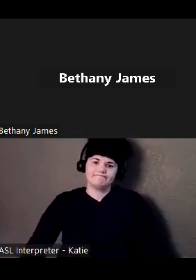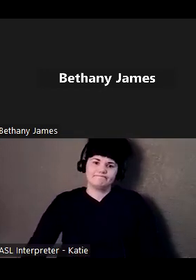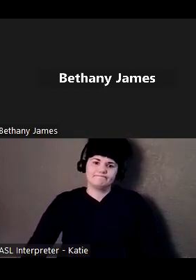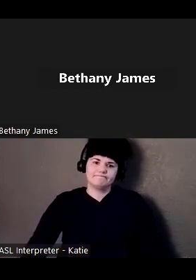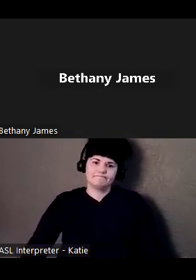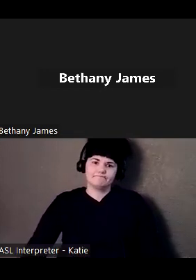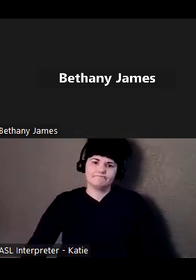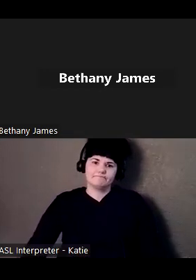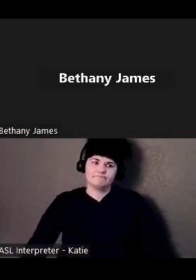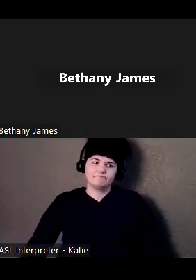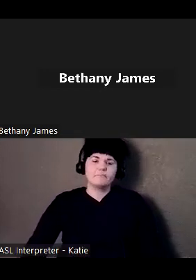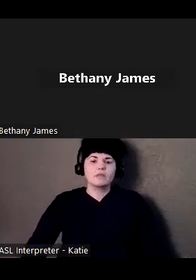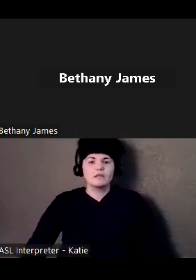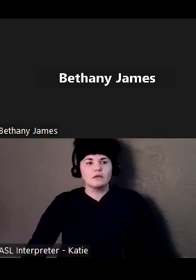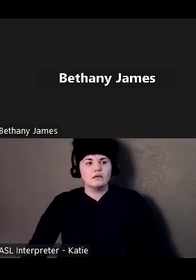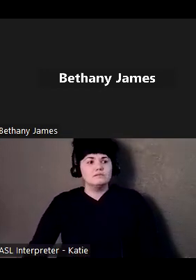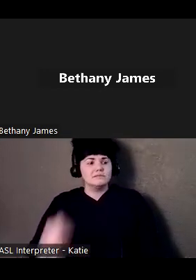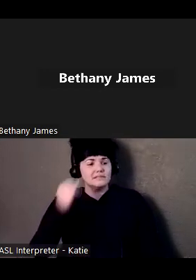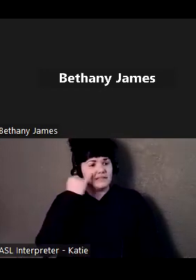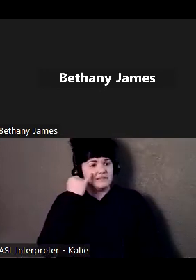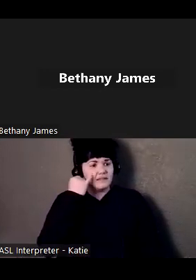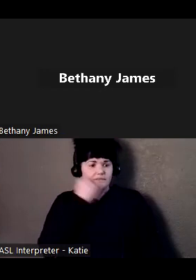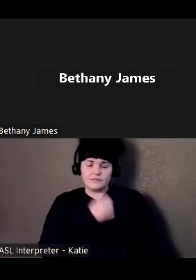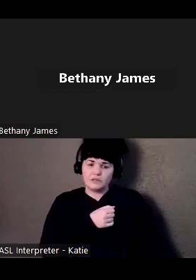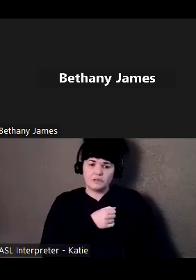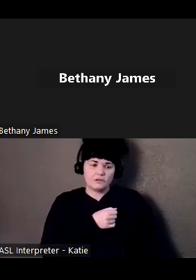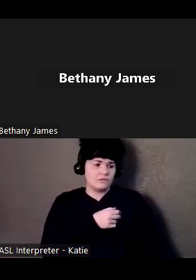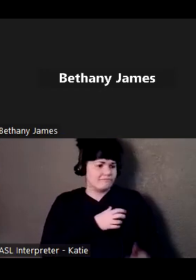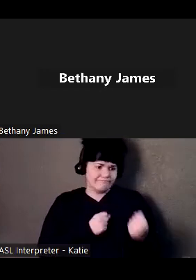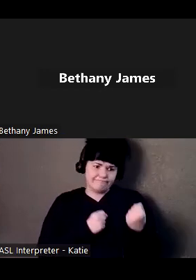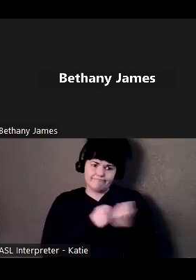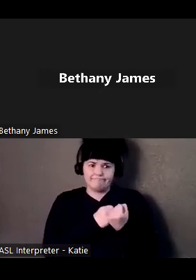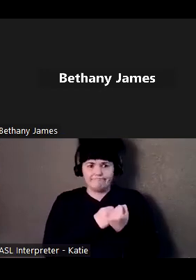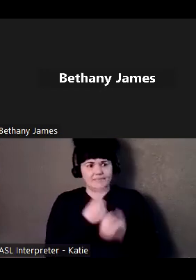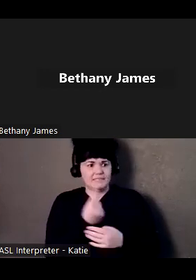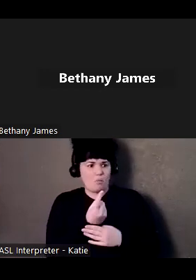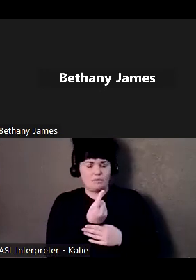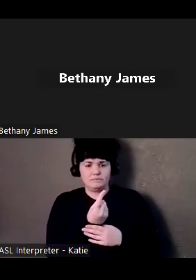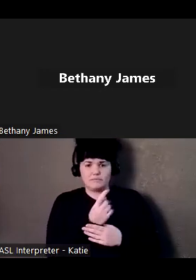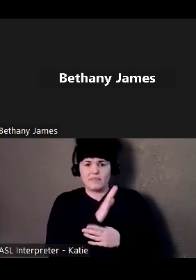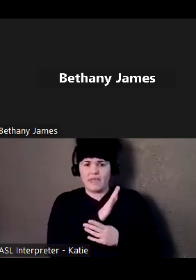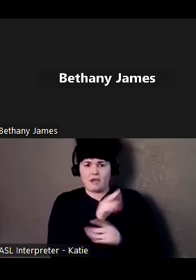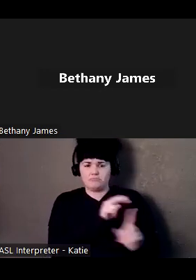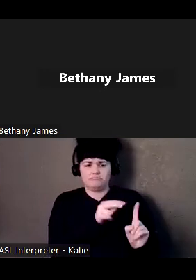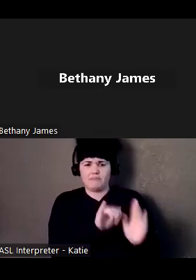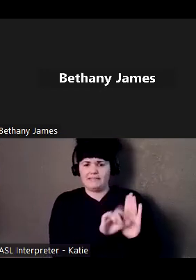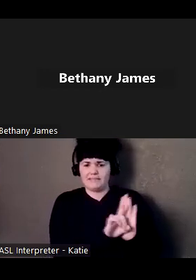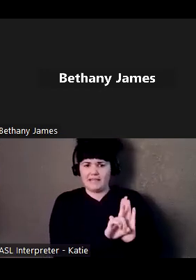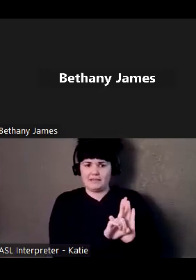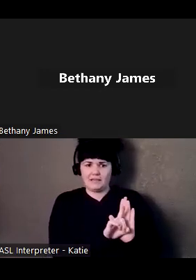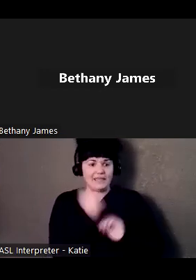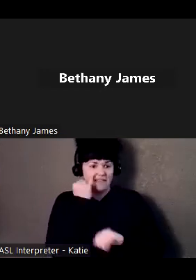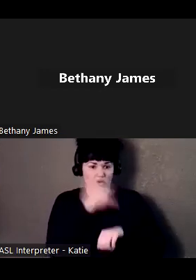prematurely affirming a person's identity may not ultimately serve them well, especially if